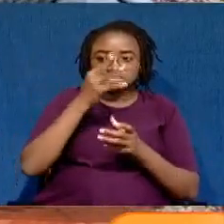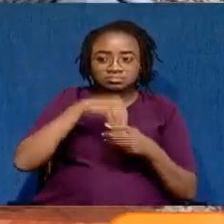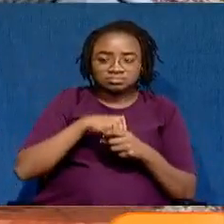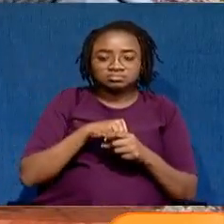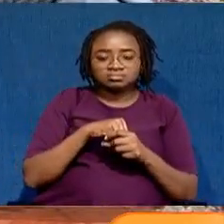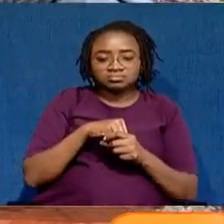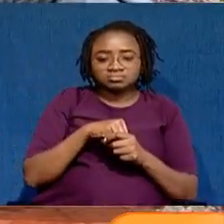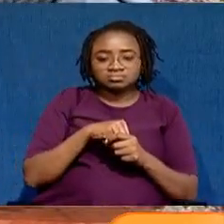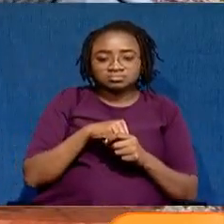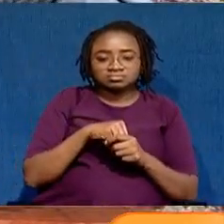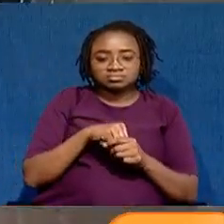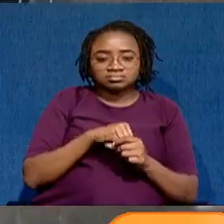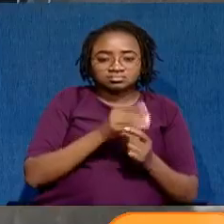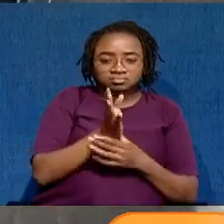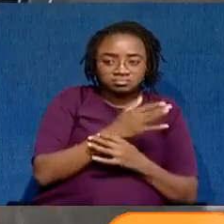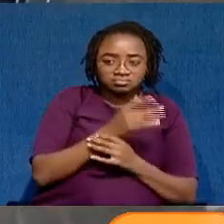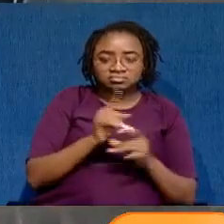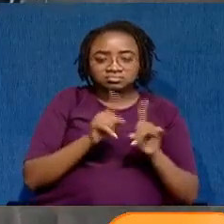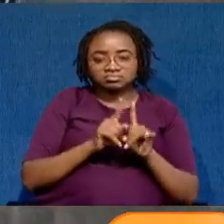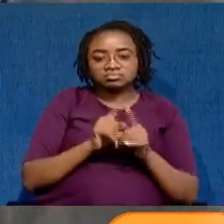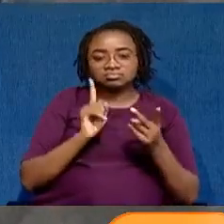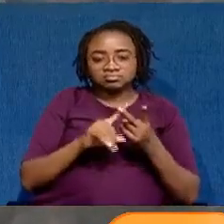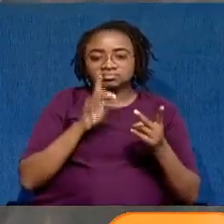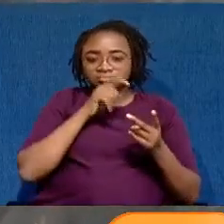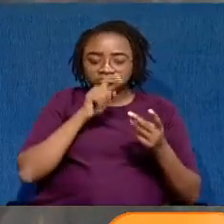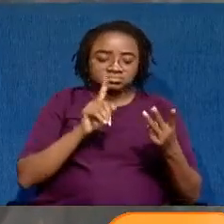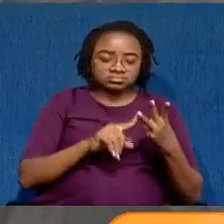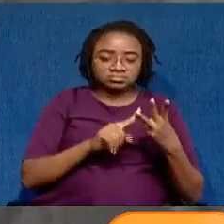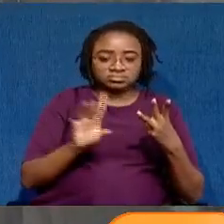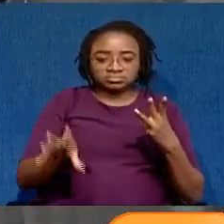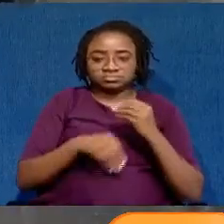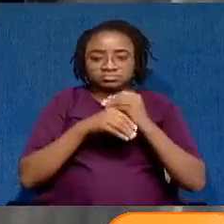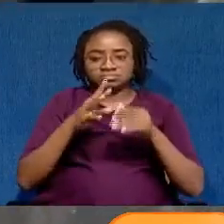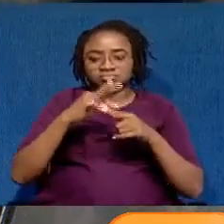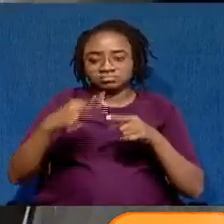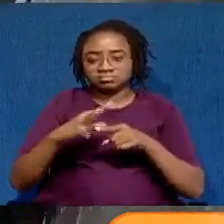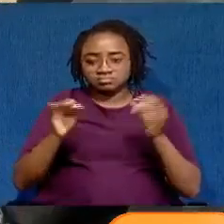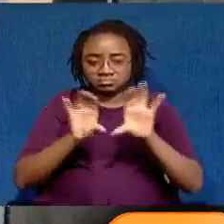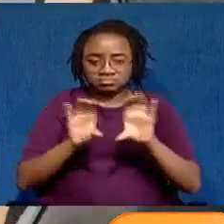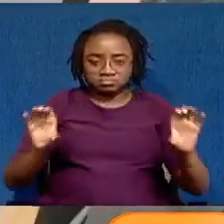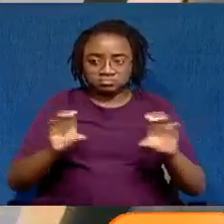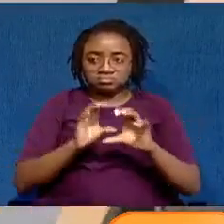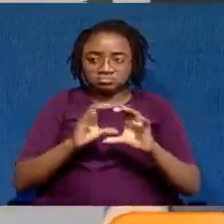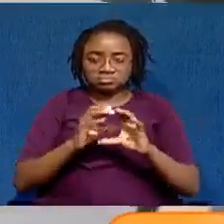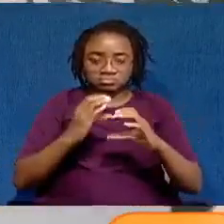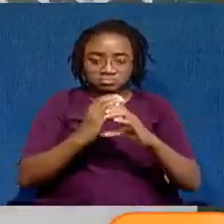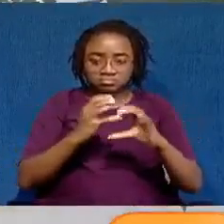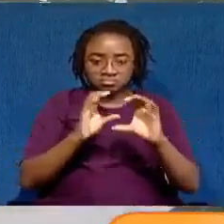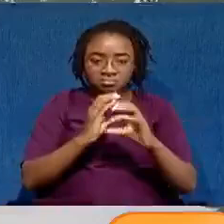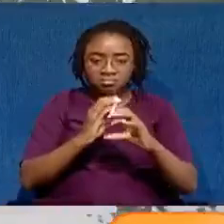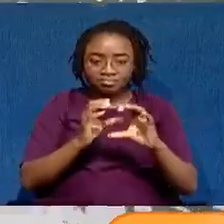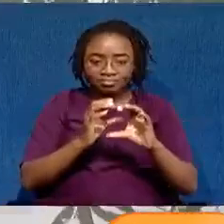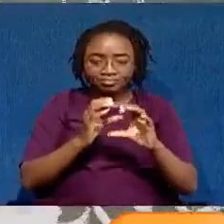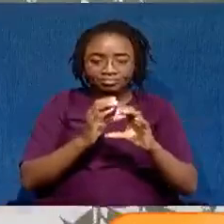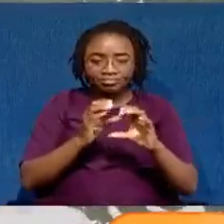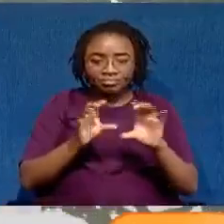chicken rearing with hydroponic vegetable production. Each component feeds into the other, creating